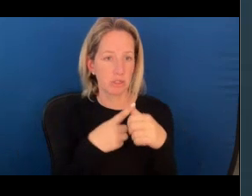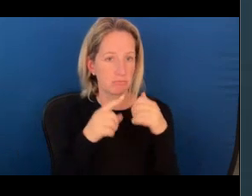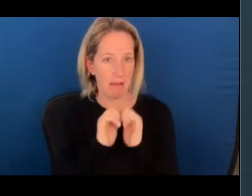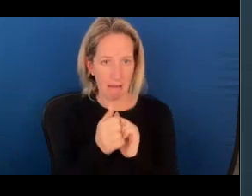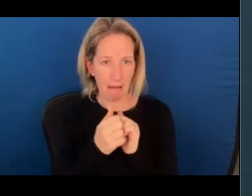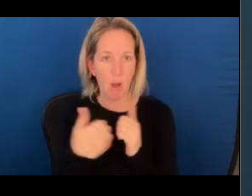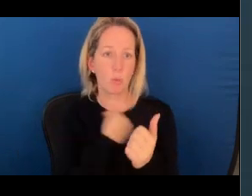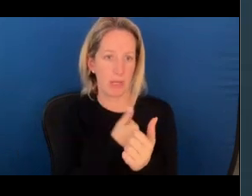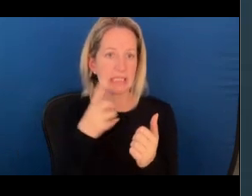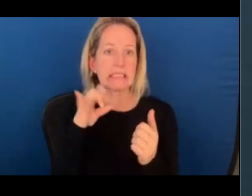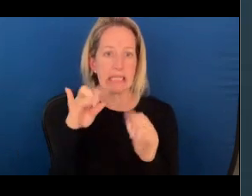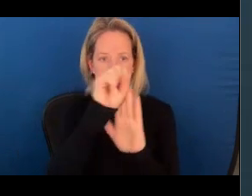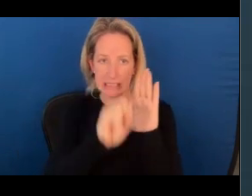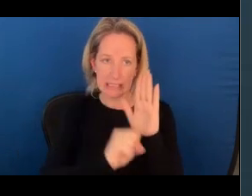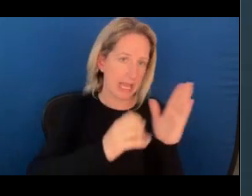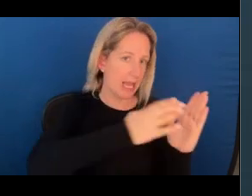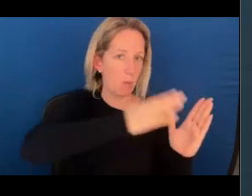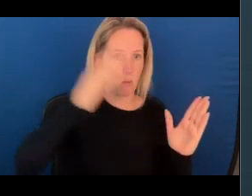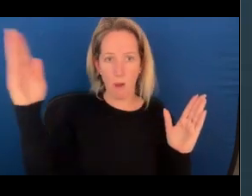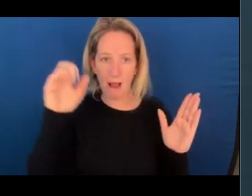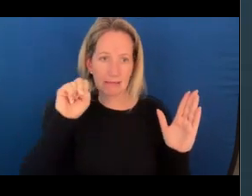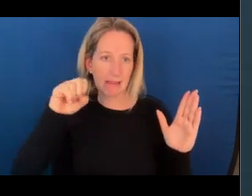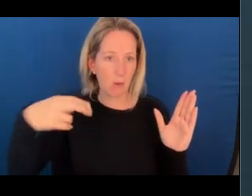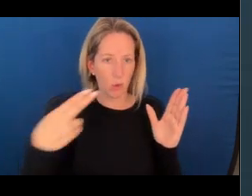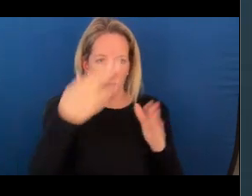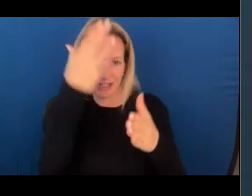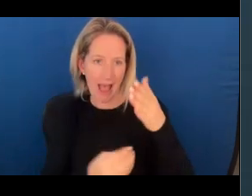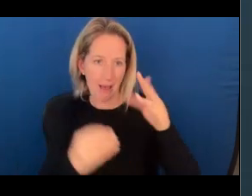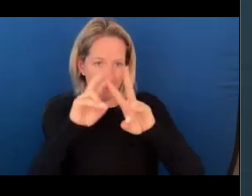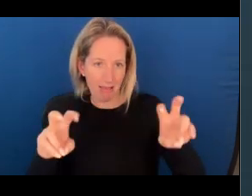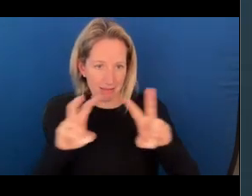stakeholder gap analysis of the Ocean Litter Strategy community.